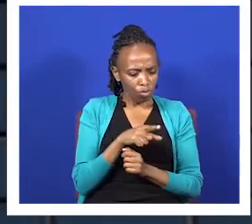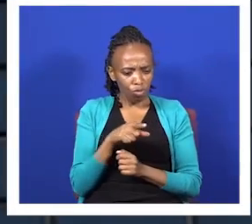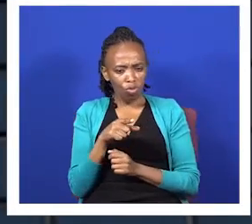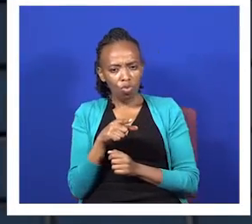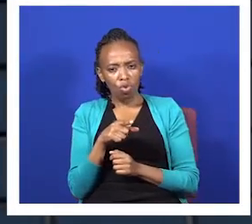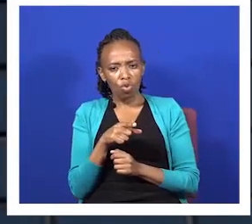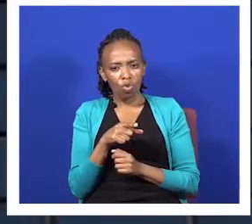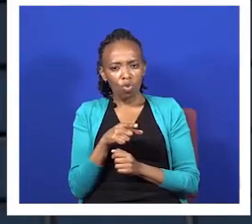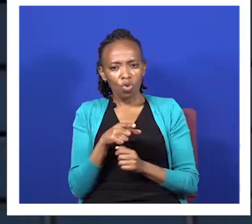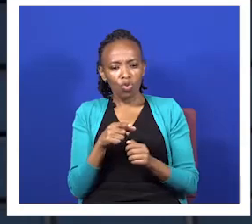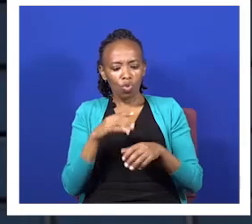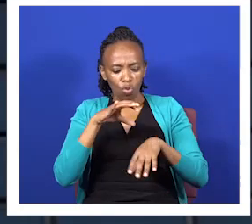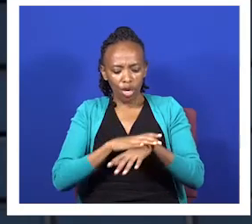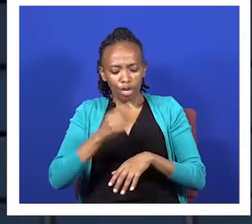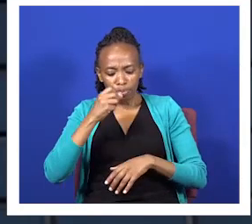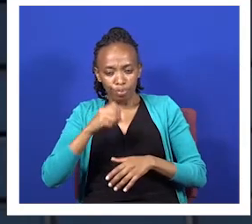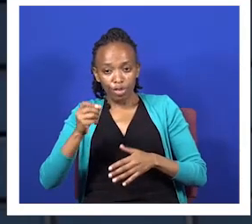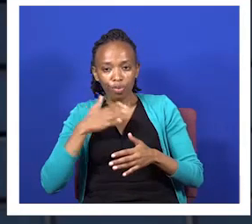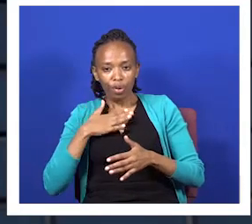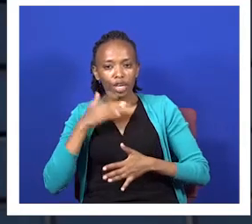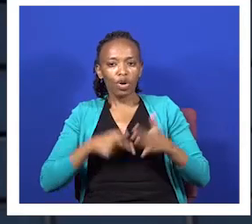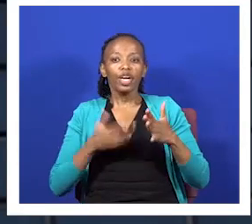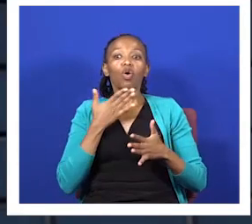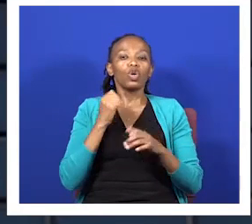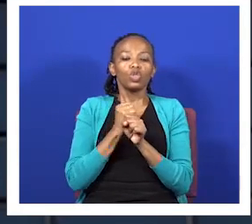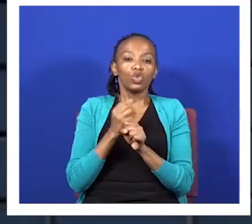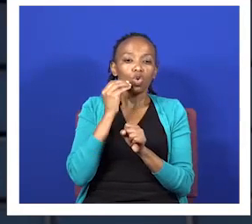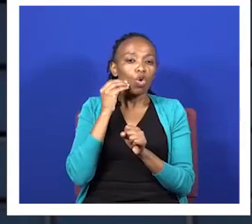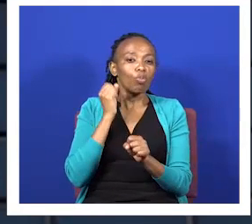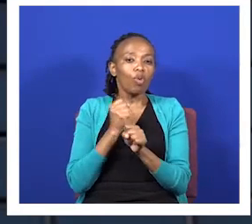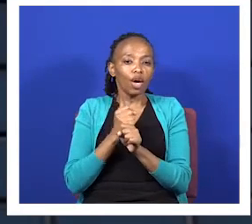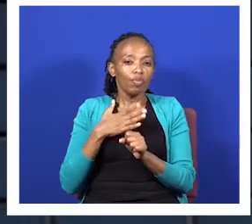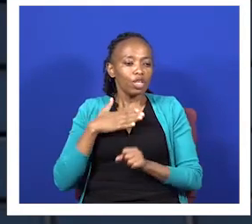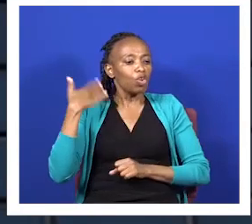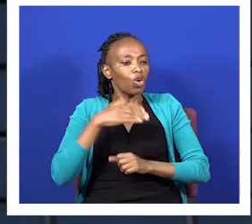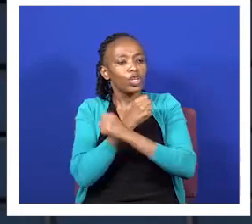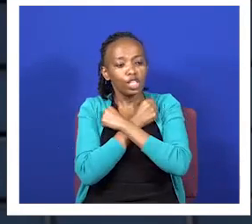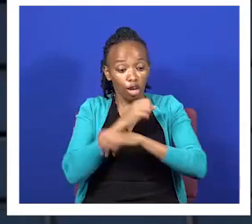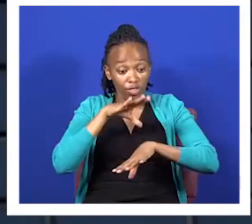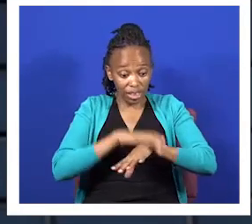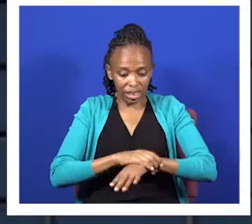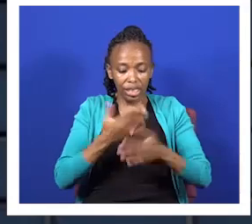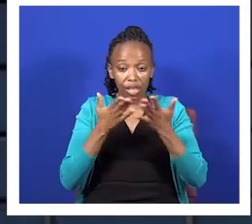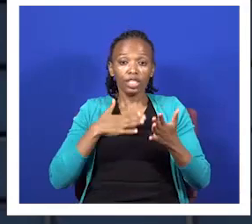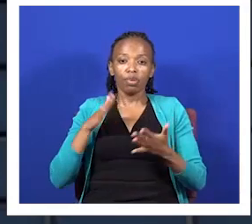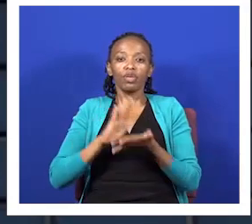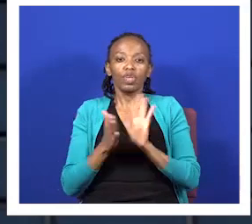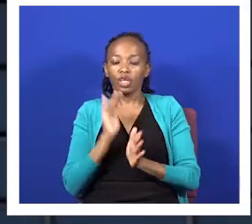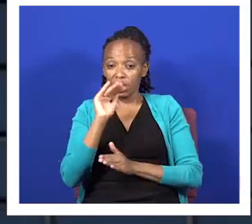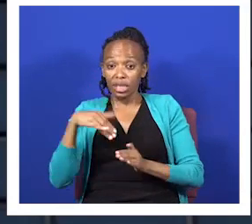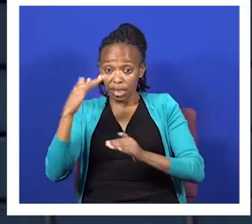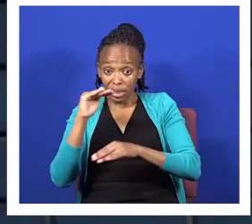Shadi, yeah. Why did you take my pencil? But I need a pencil to do my homework. You always like taking my things without asking. Next